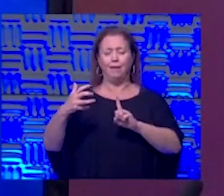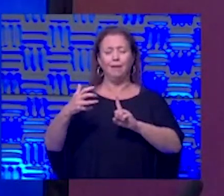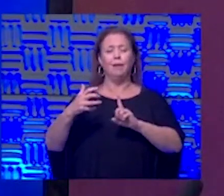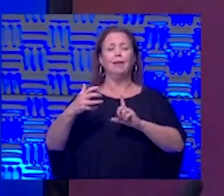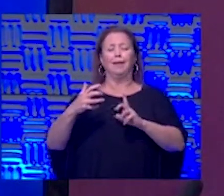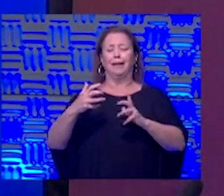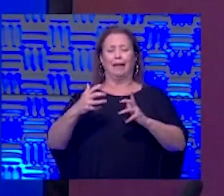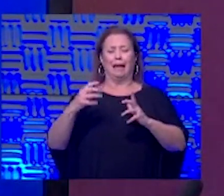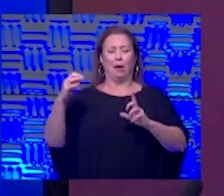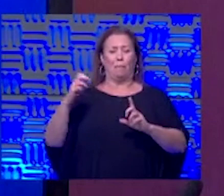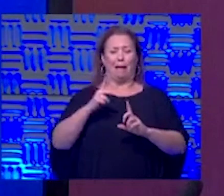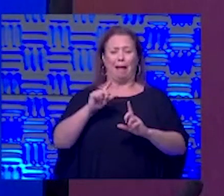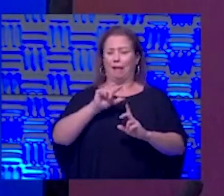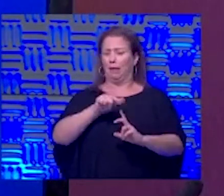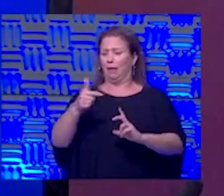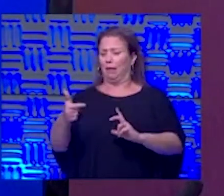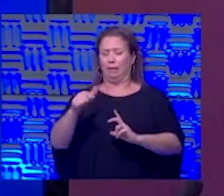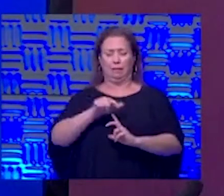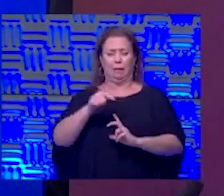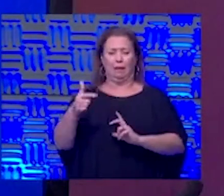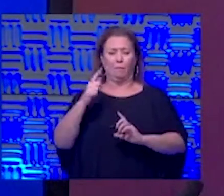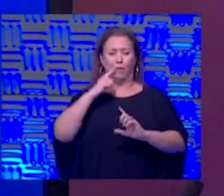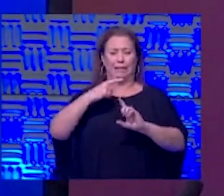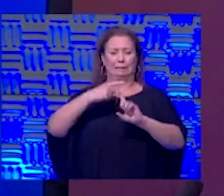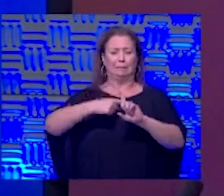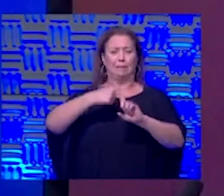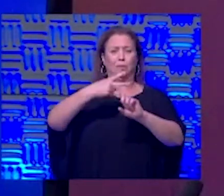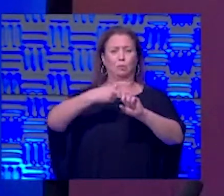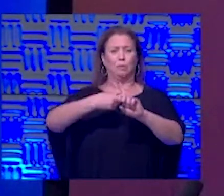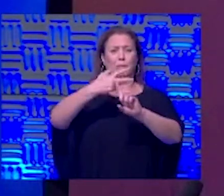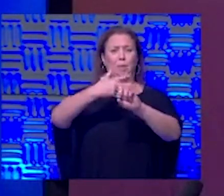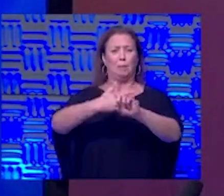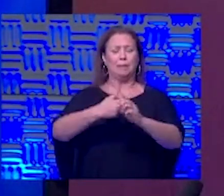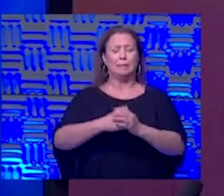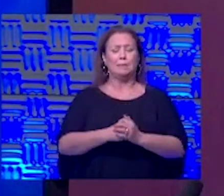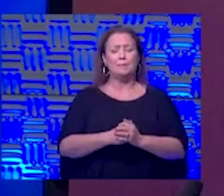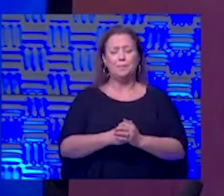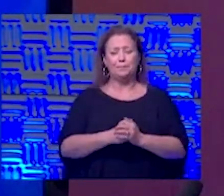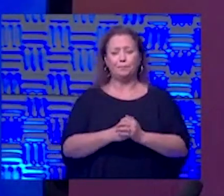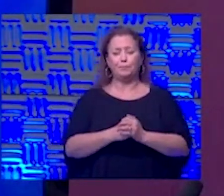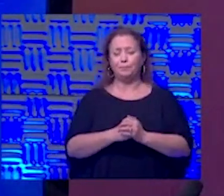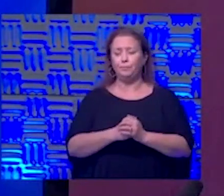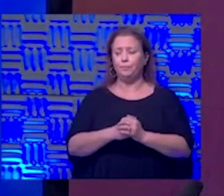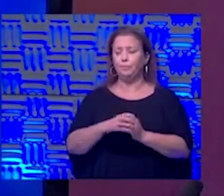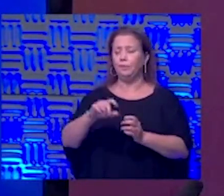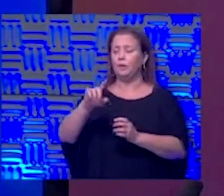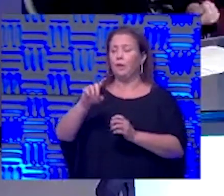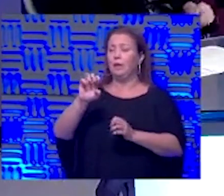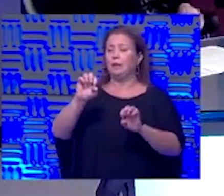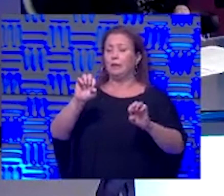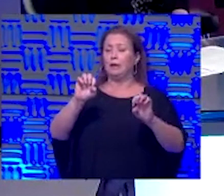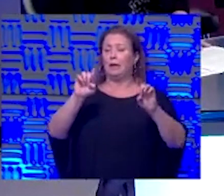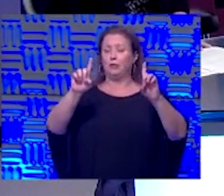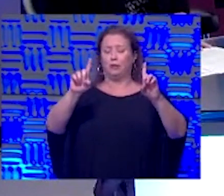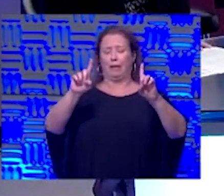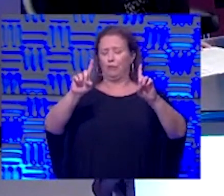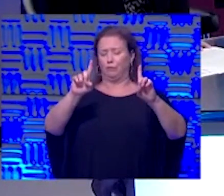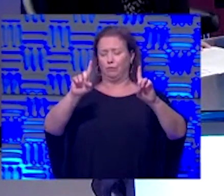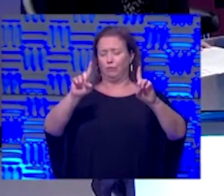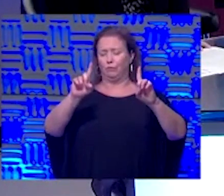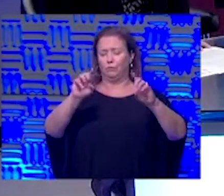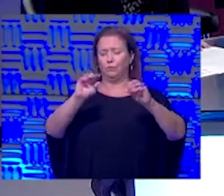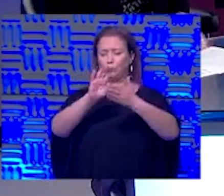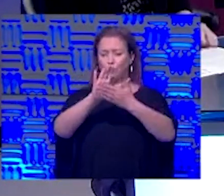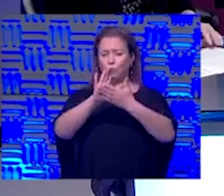we going to go back and forth on this over the next months? Jill? Donna writes, the educational loss breaks my heart. I